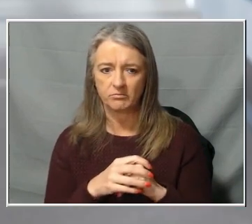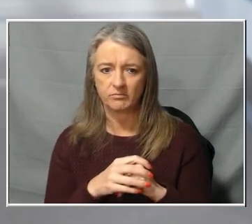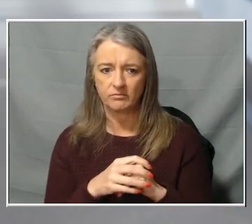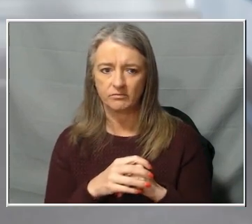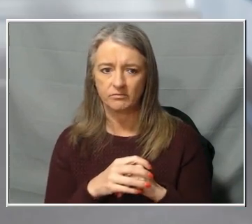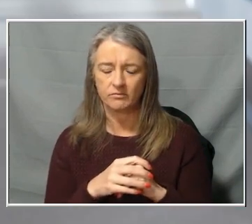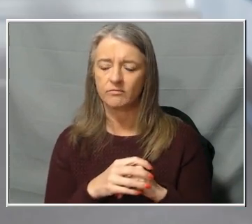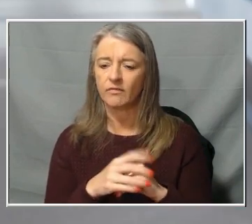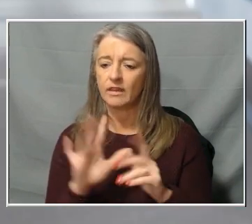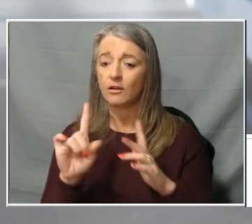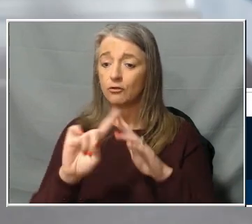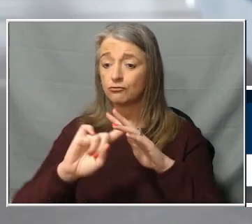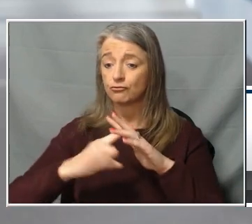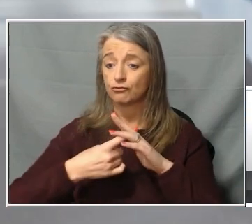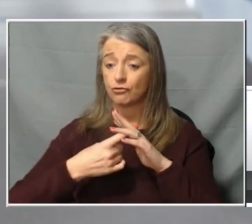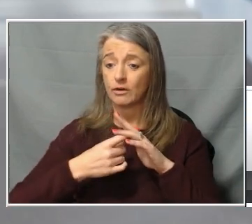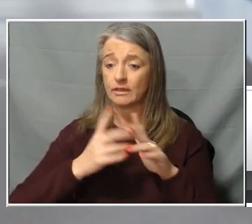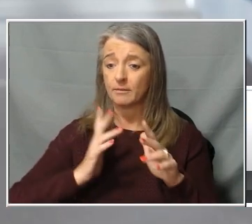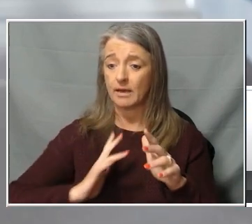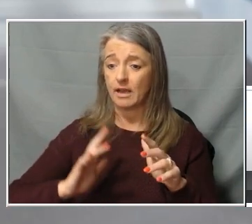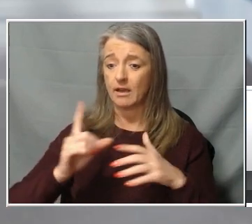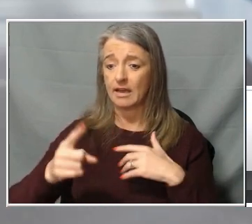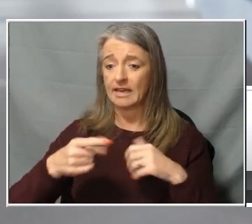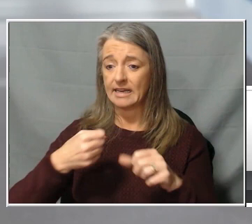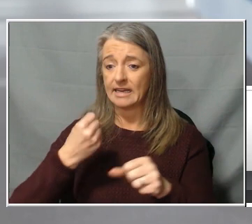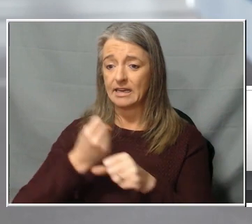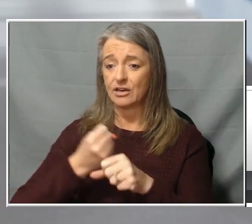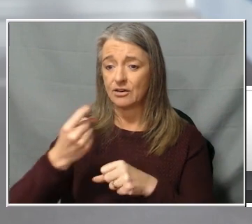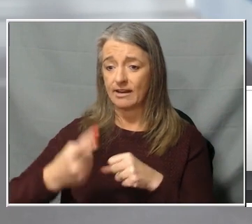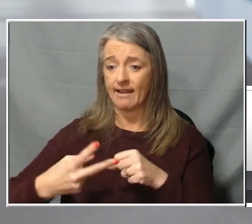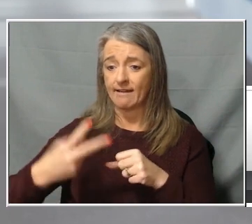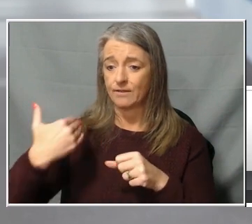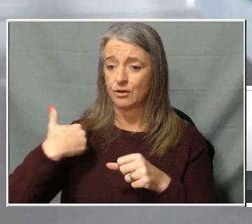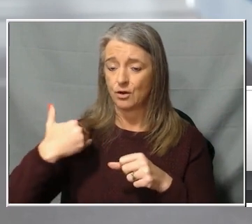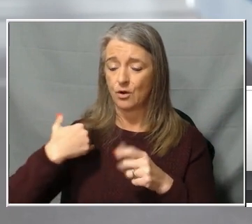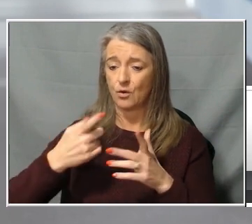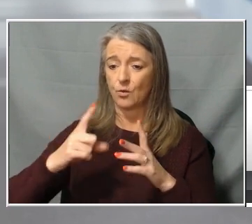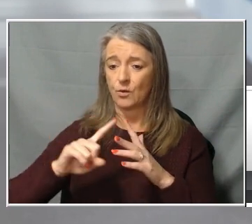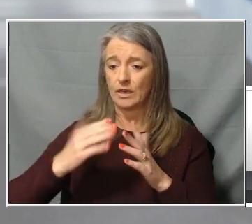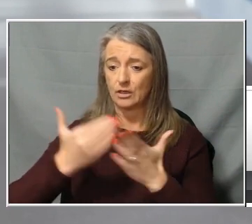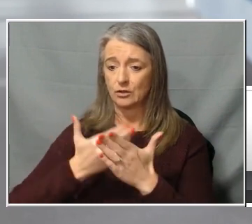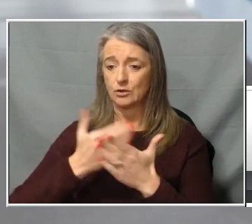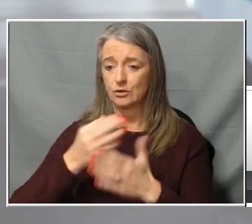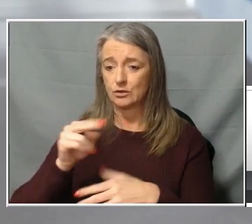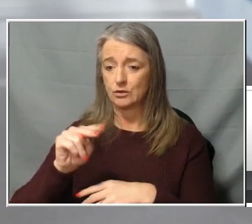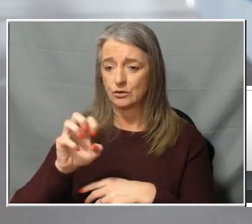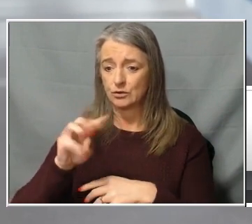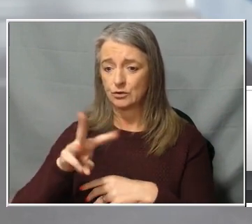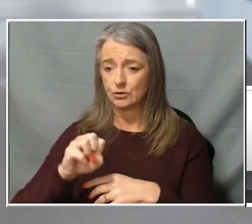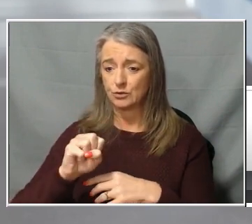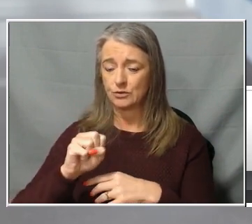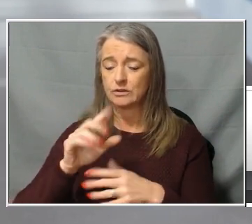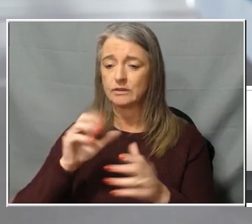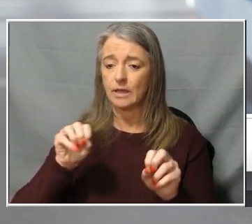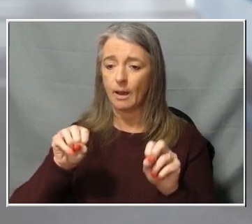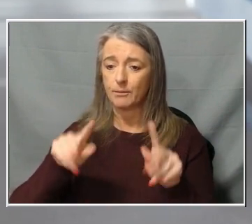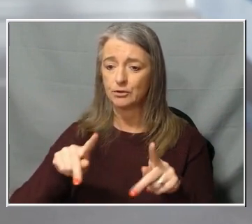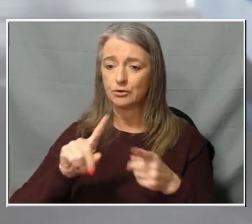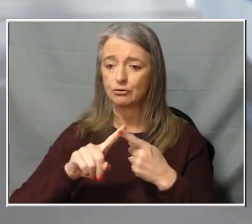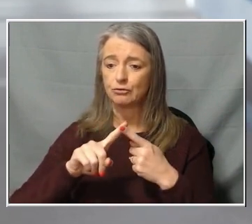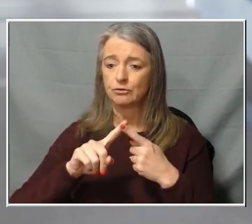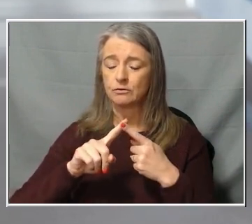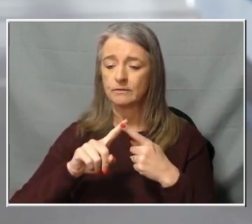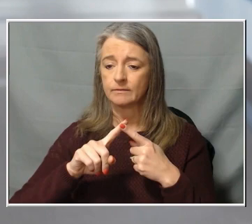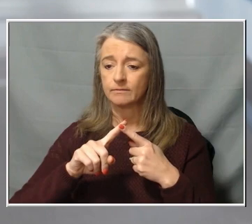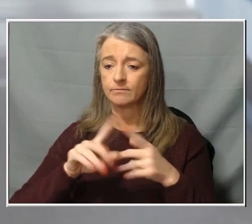So it all started about over a year and a half ago, where we got news from our real estate director that there was an opportunity to